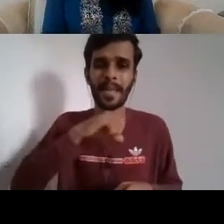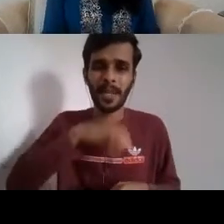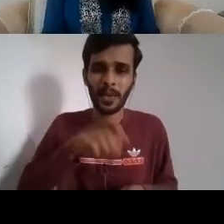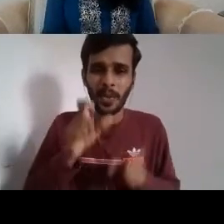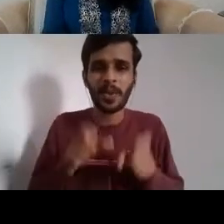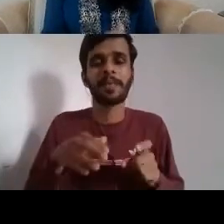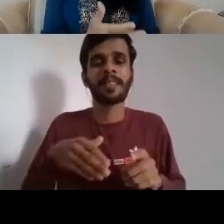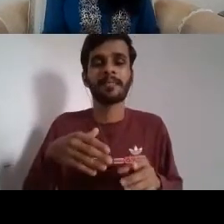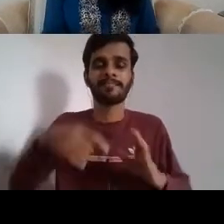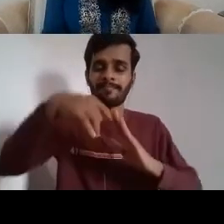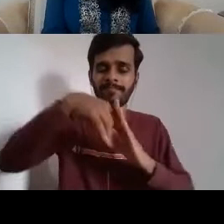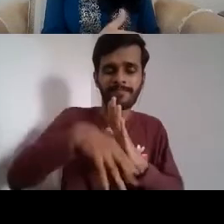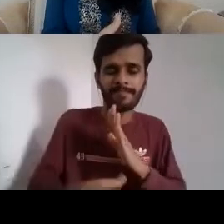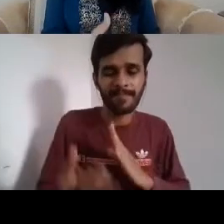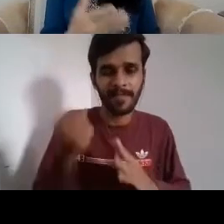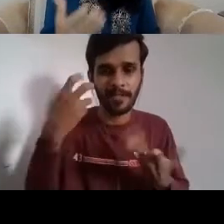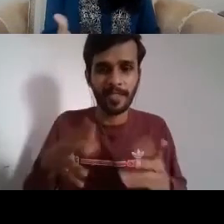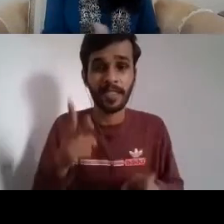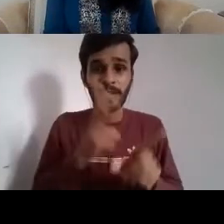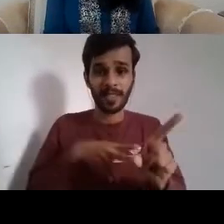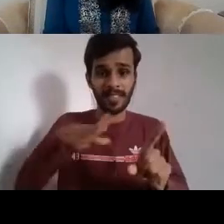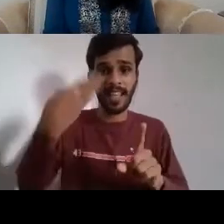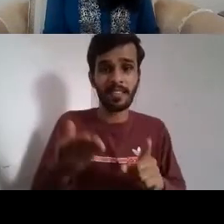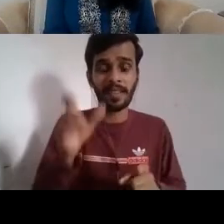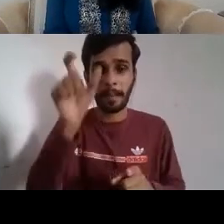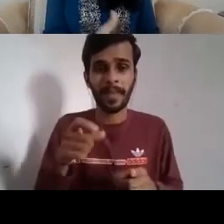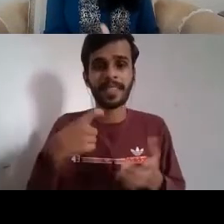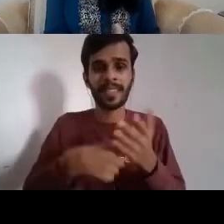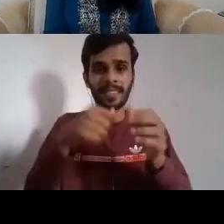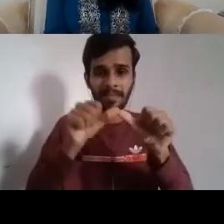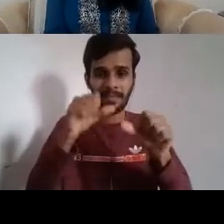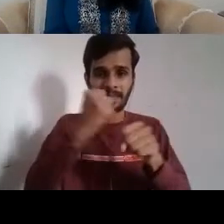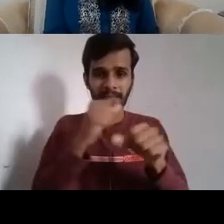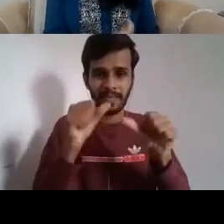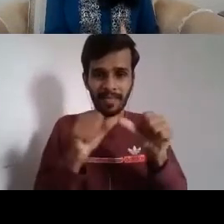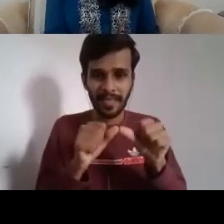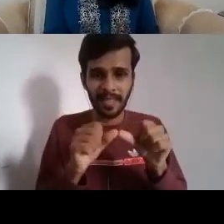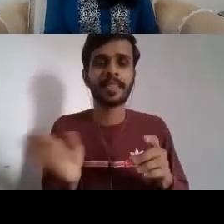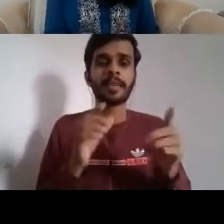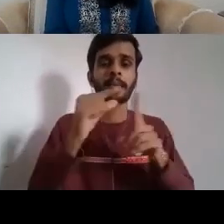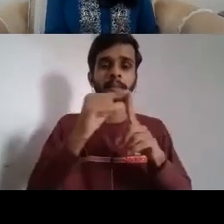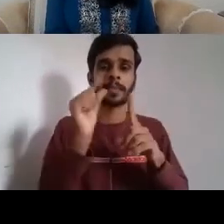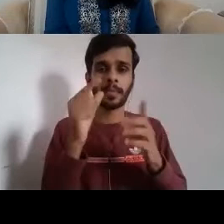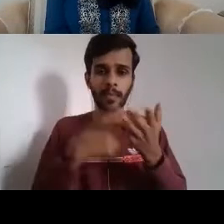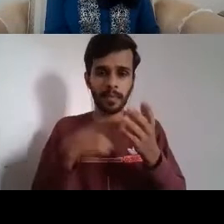2 years later, Ravi Shankar played ragas Puriya Dhaneshri and Manch Hamaj at the